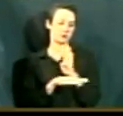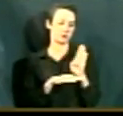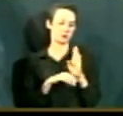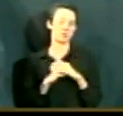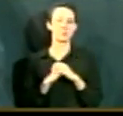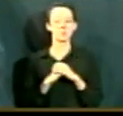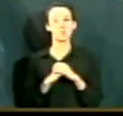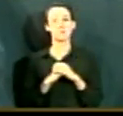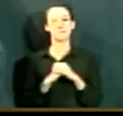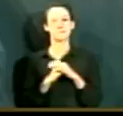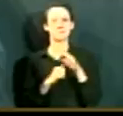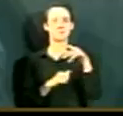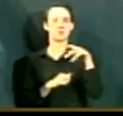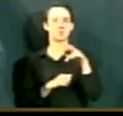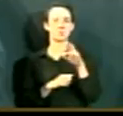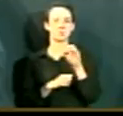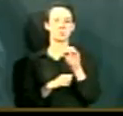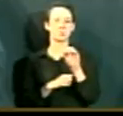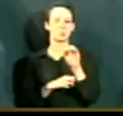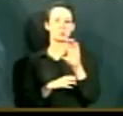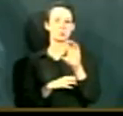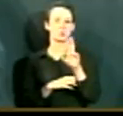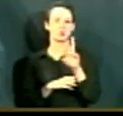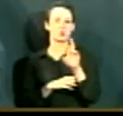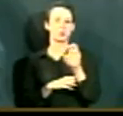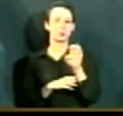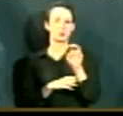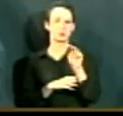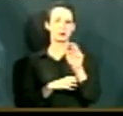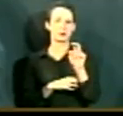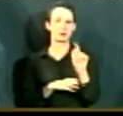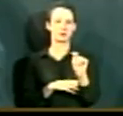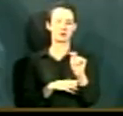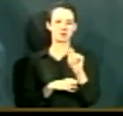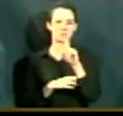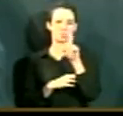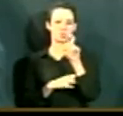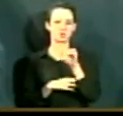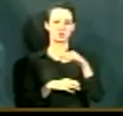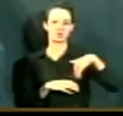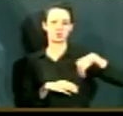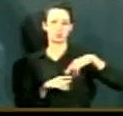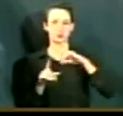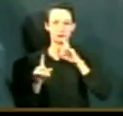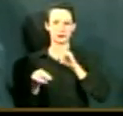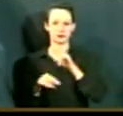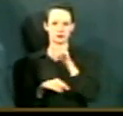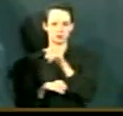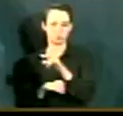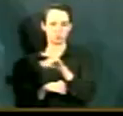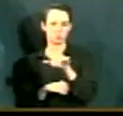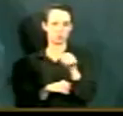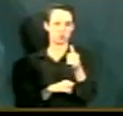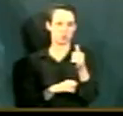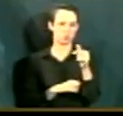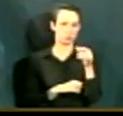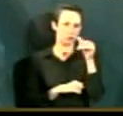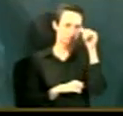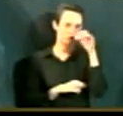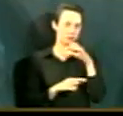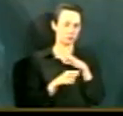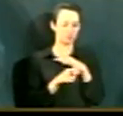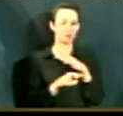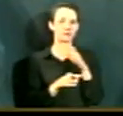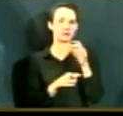The procurement question, I'm not sure has been answered yet. So if either you or Mr. Dupler could answer whether there is a specific